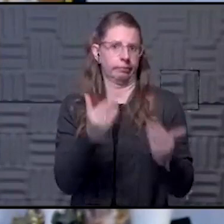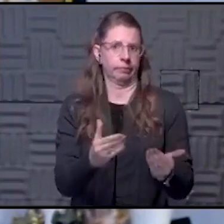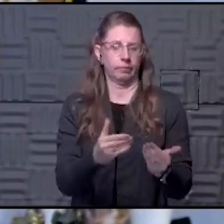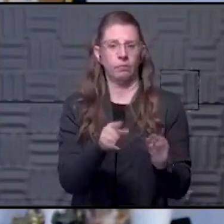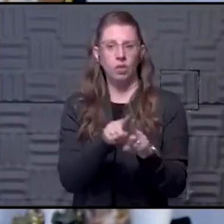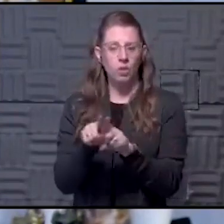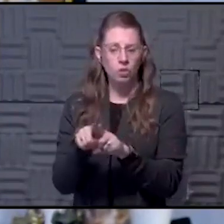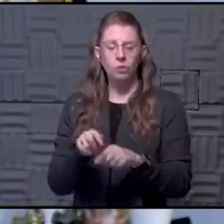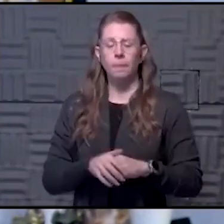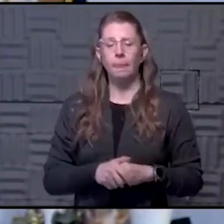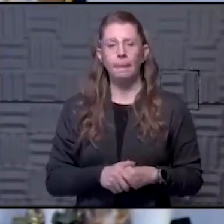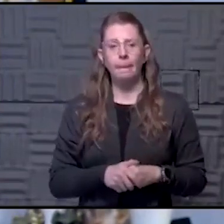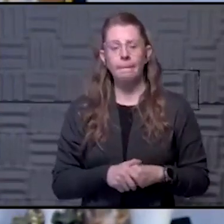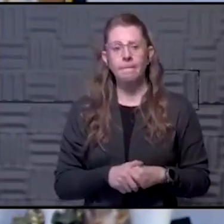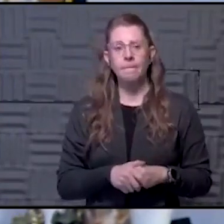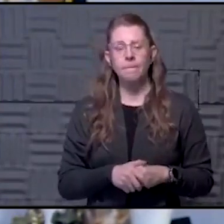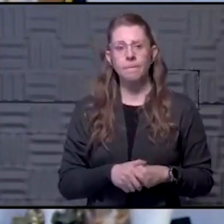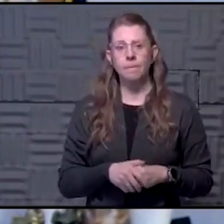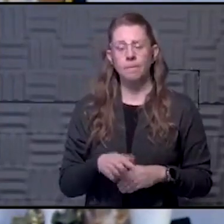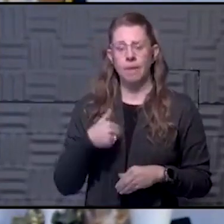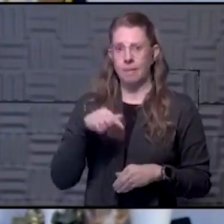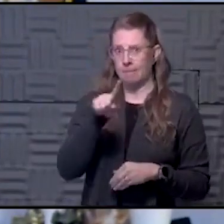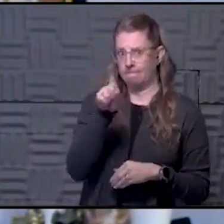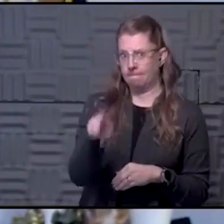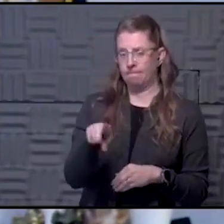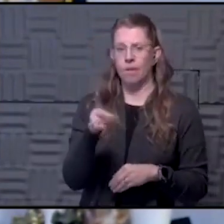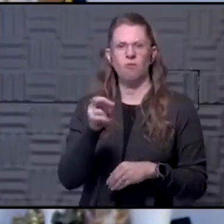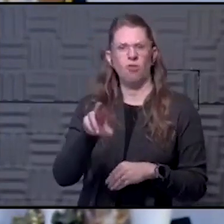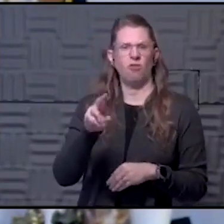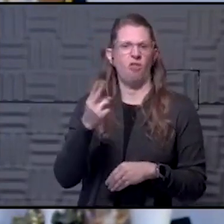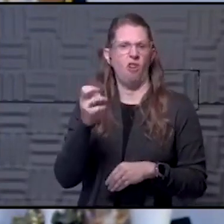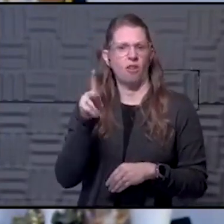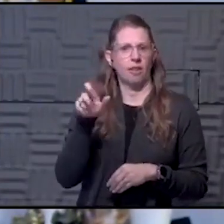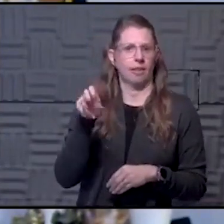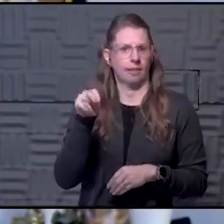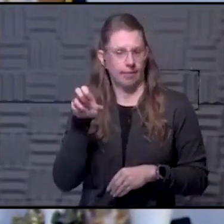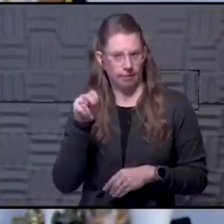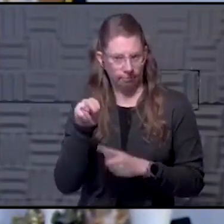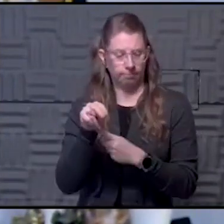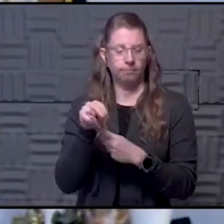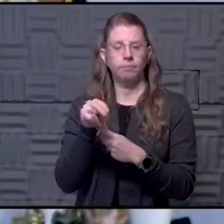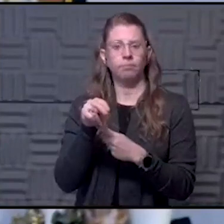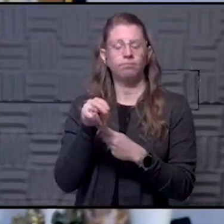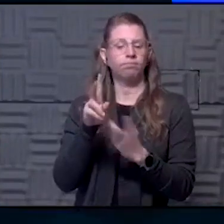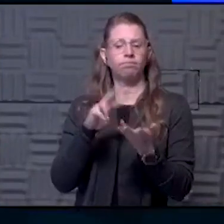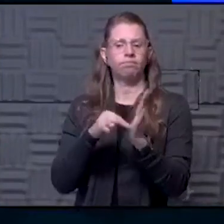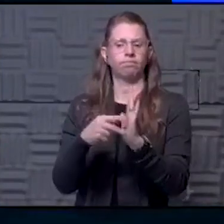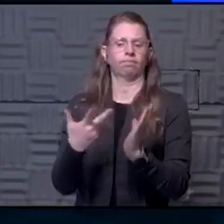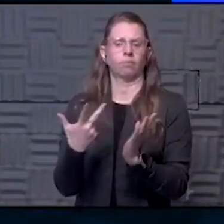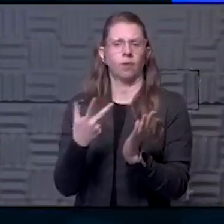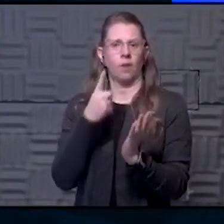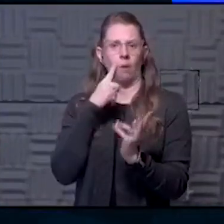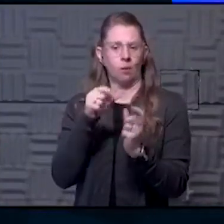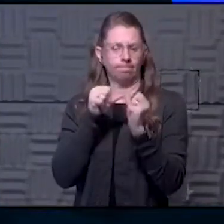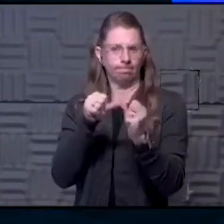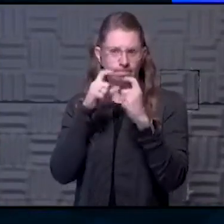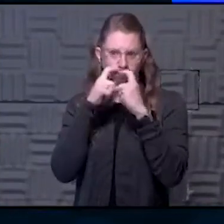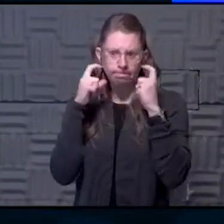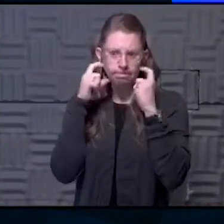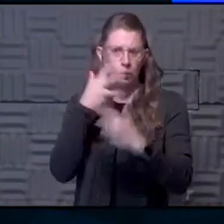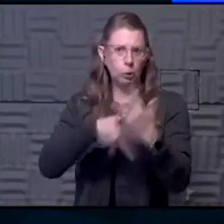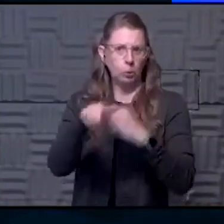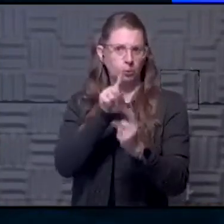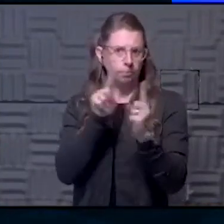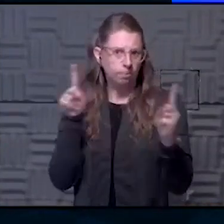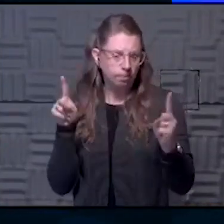and I'd be happy for you to ask Dr. Hawkinson this, is what are the implications then for continued mask wearing and social distancing